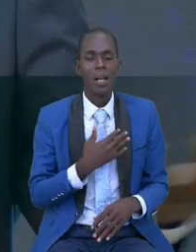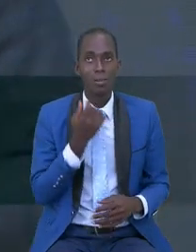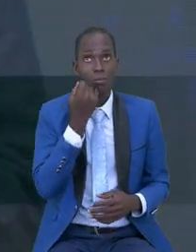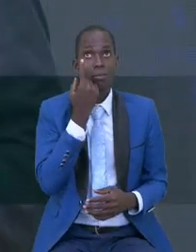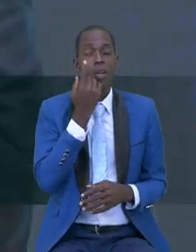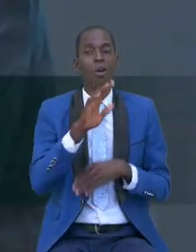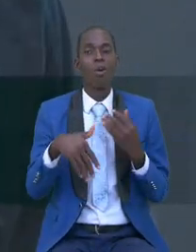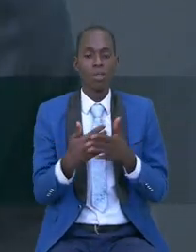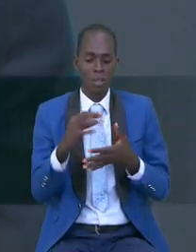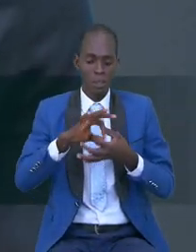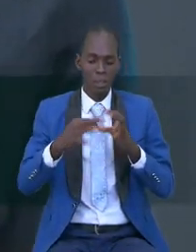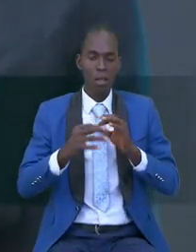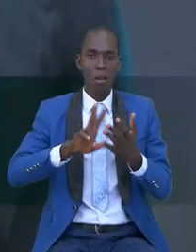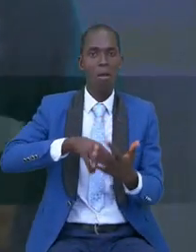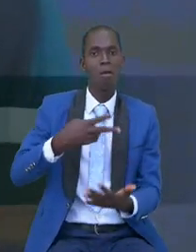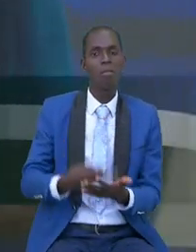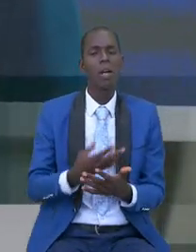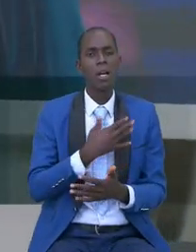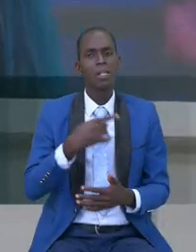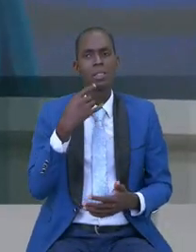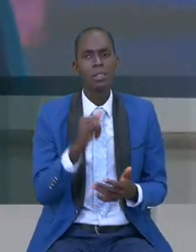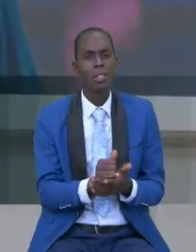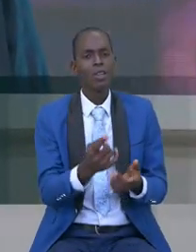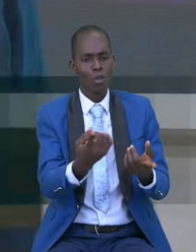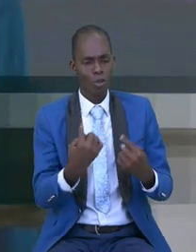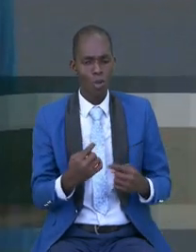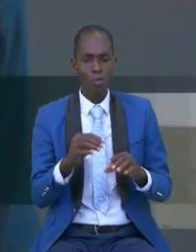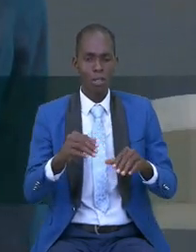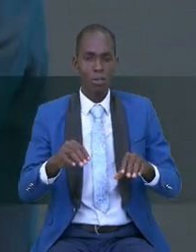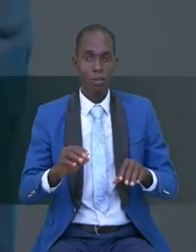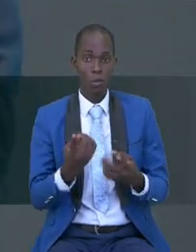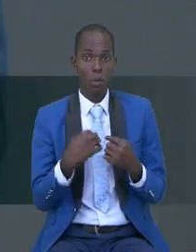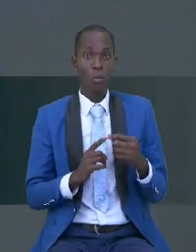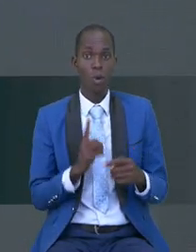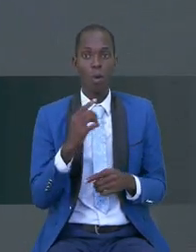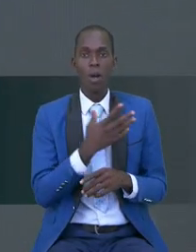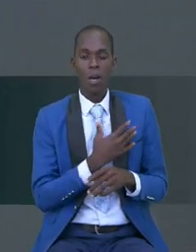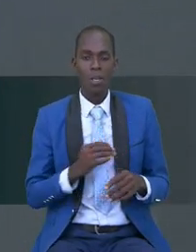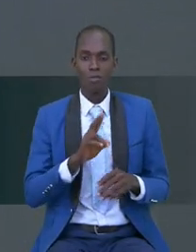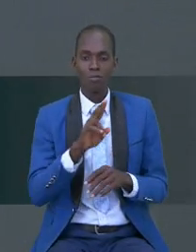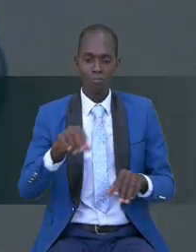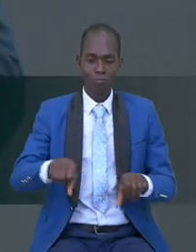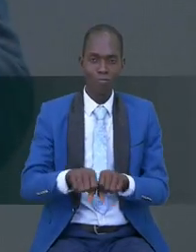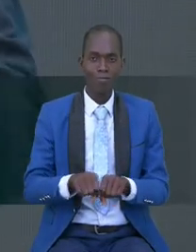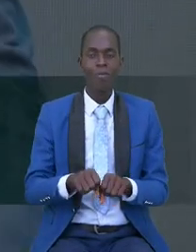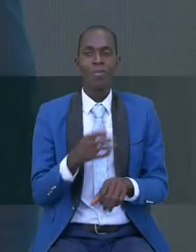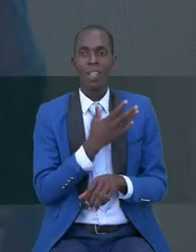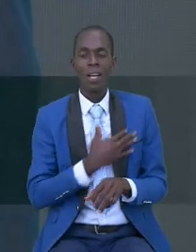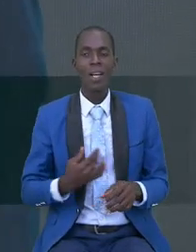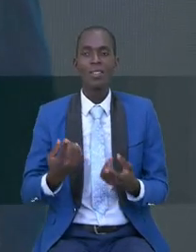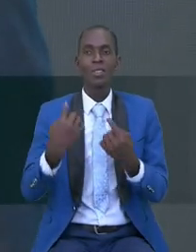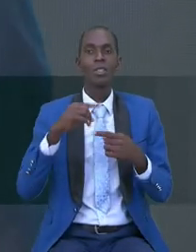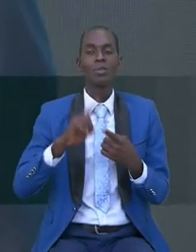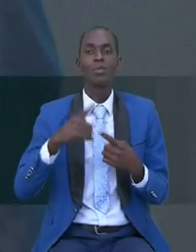chains fell off. And then he said, come, put on your sandals and put on your clothes. And he did. And as they came to the